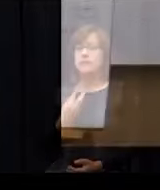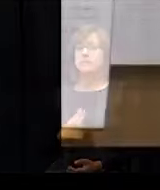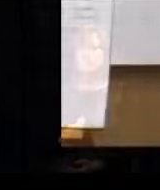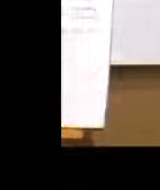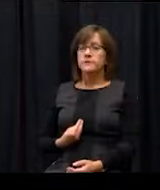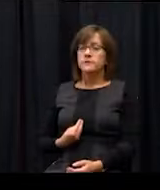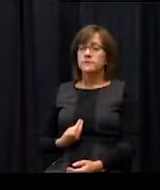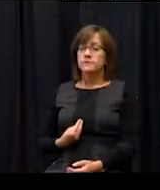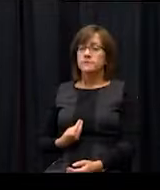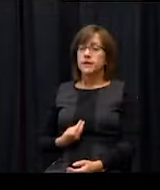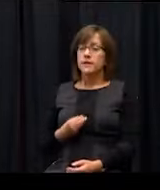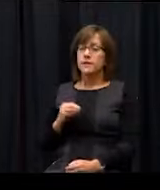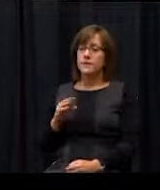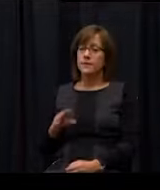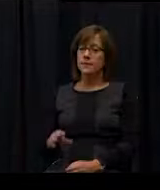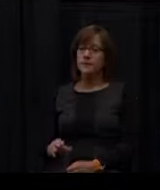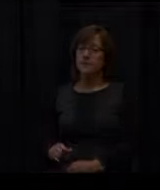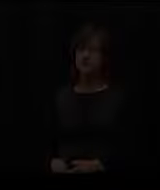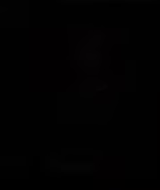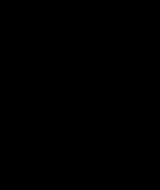and exhale.